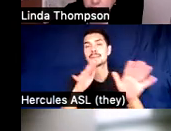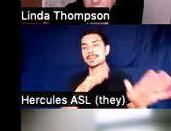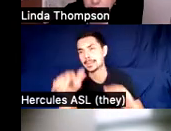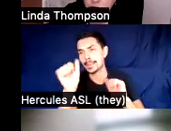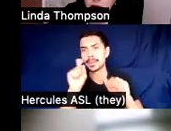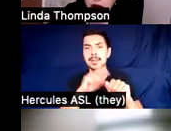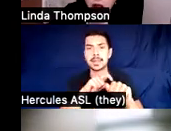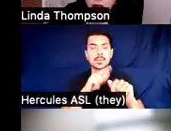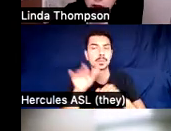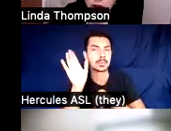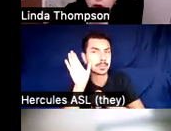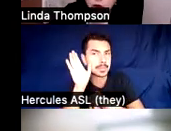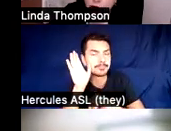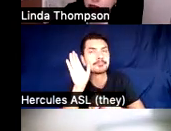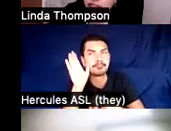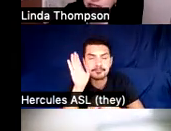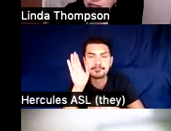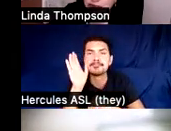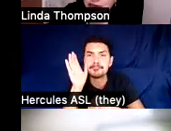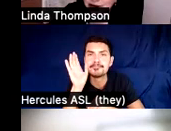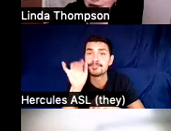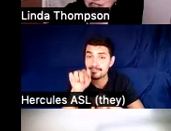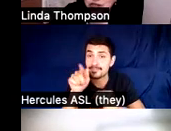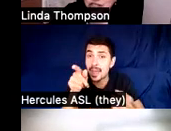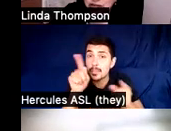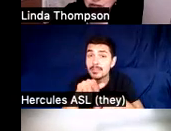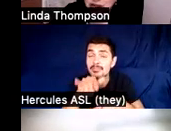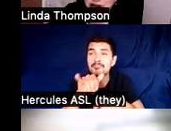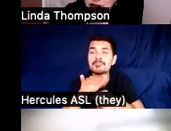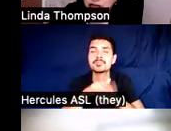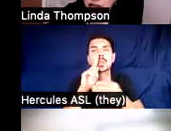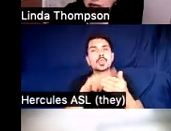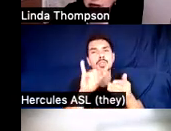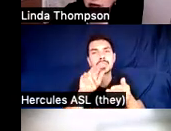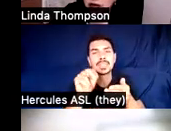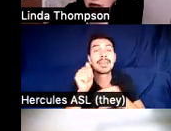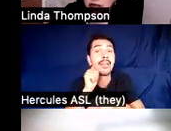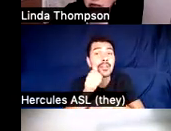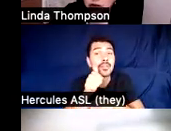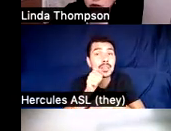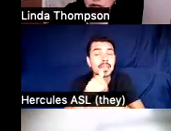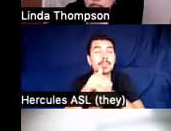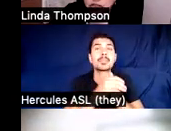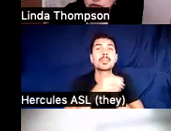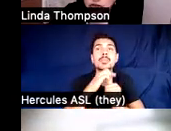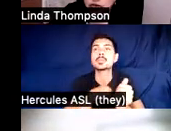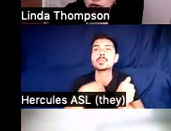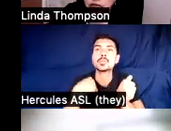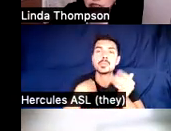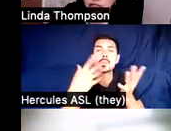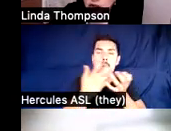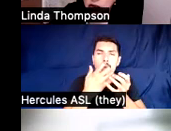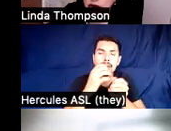what's happening, or just a check-in. We do a check-in every day, and we want